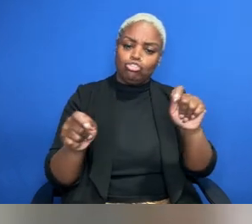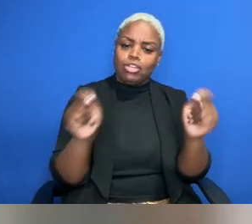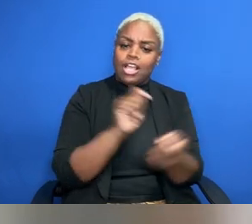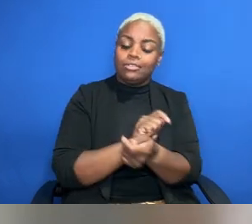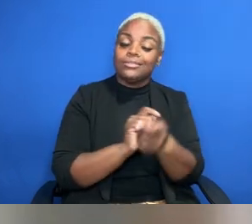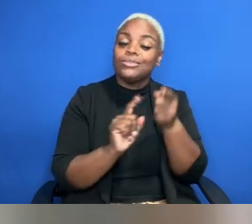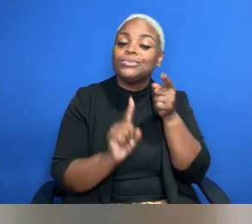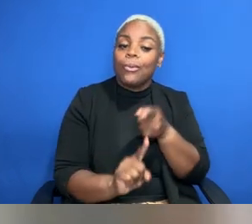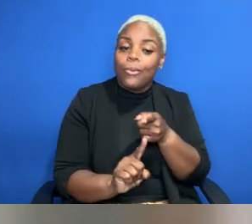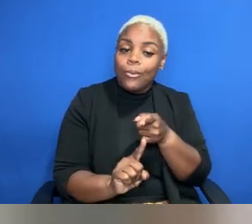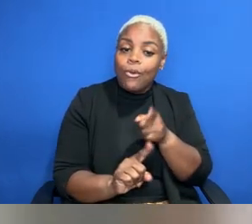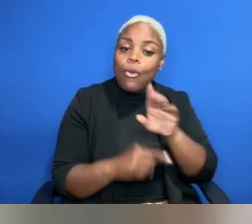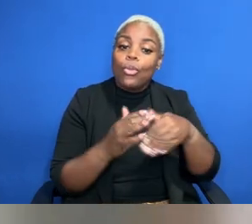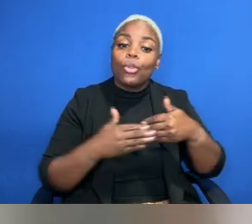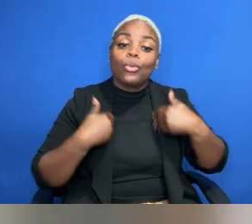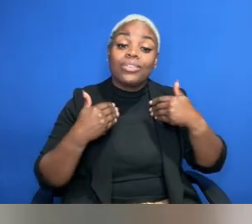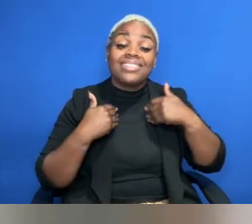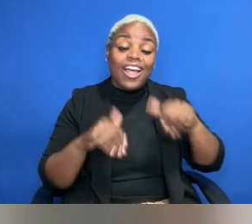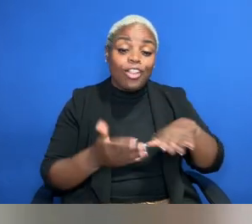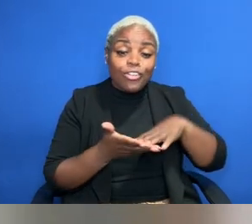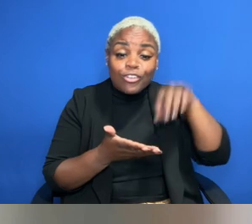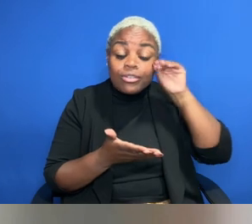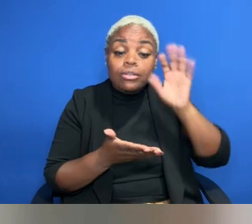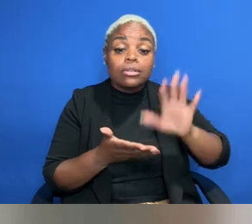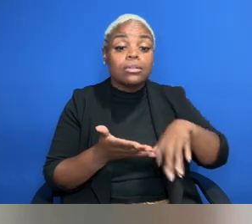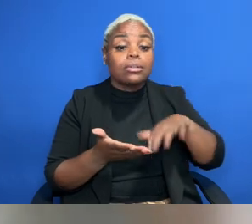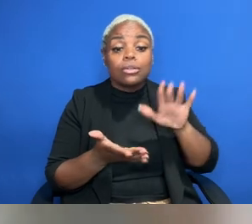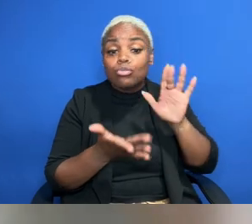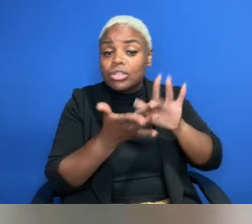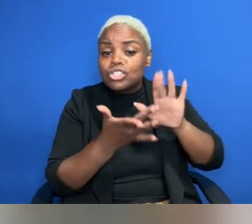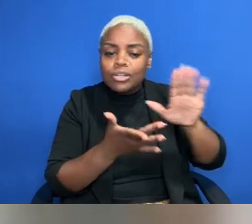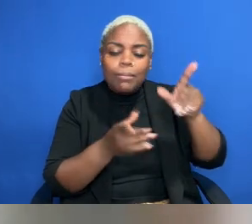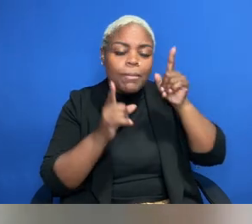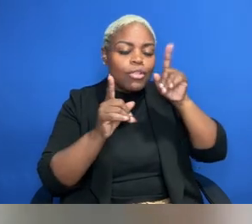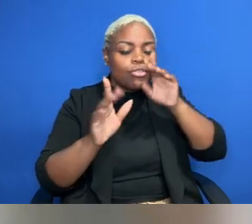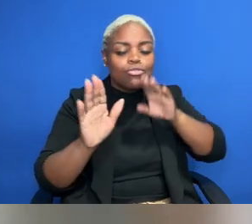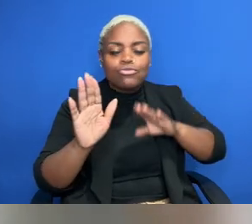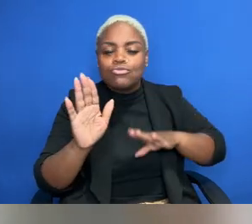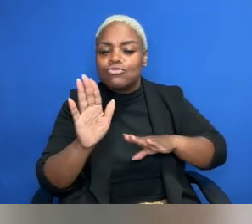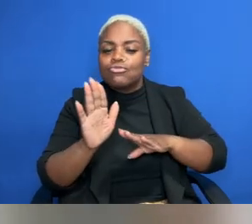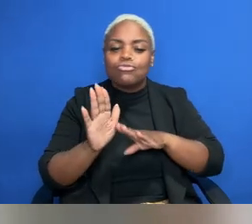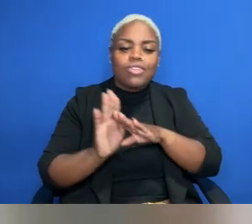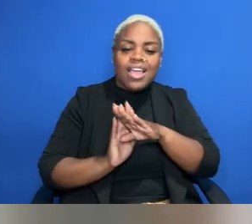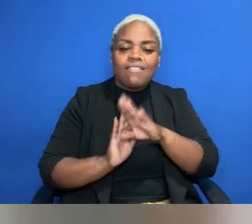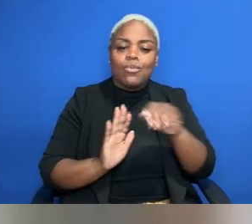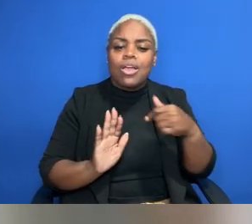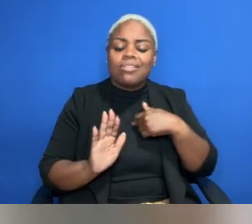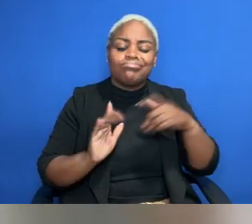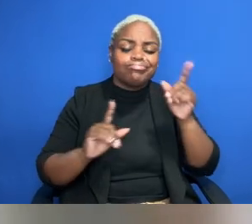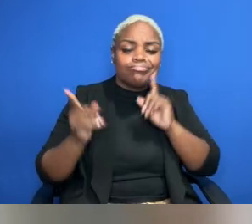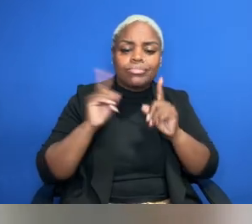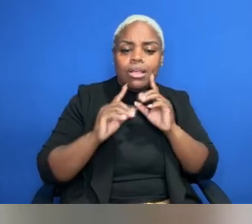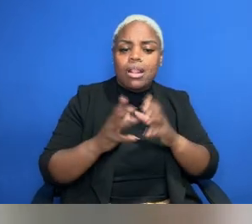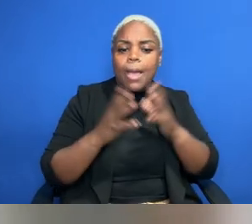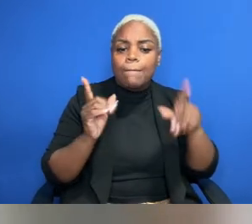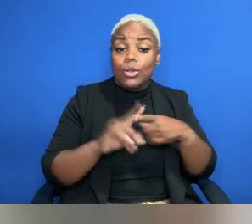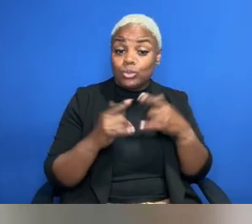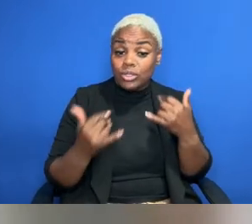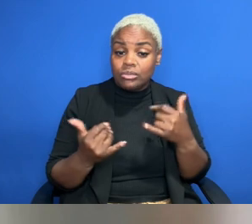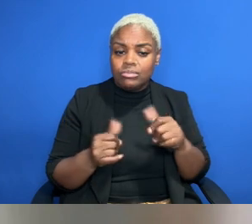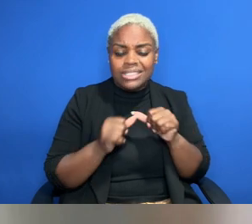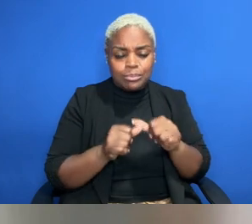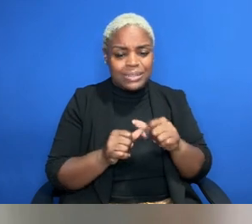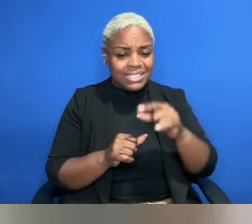create systemic change so that all youth can learn, reach their potential, and thrive. And we heard a lot about